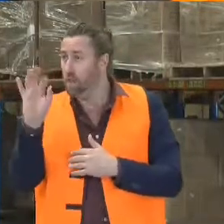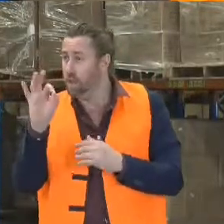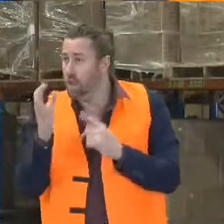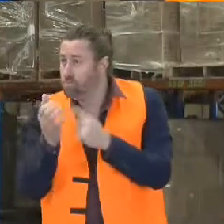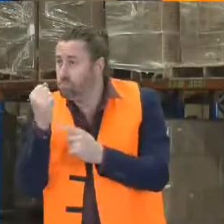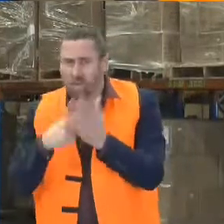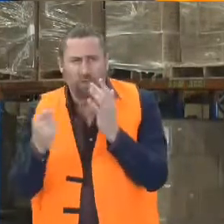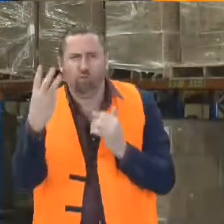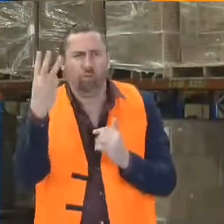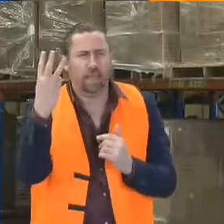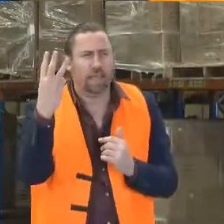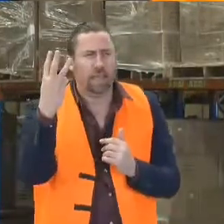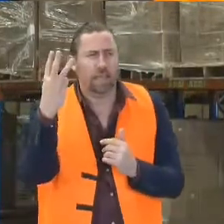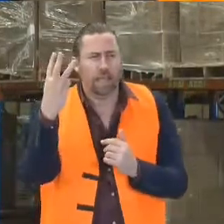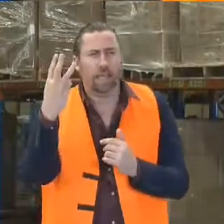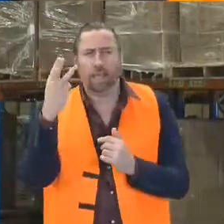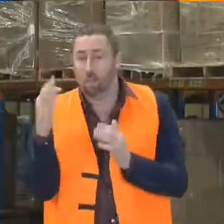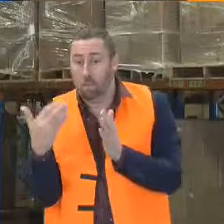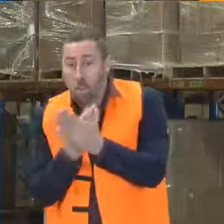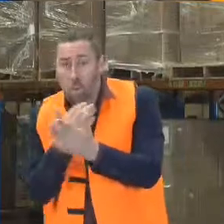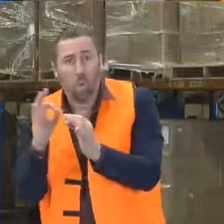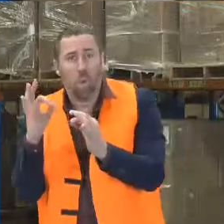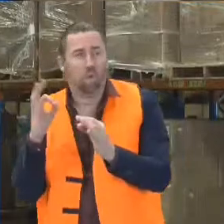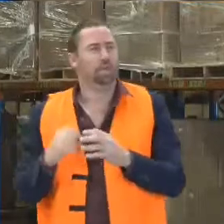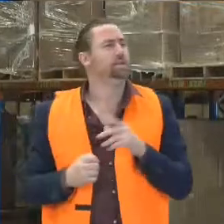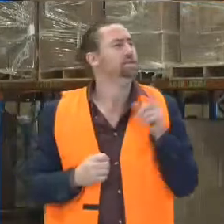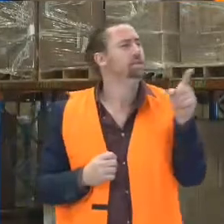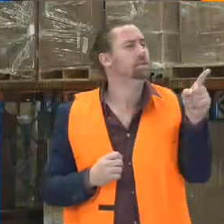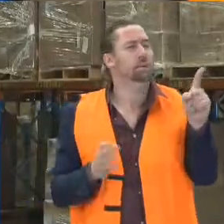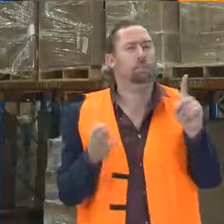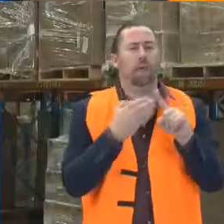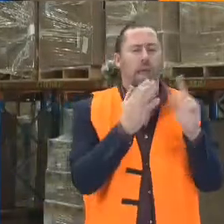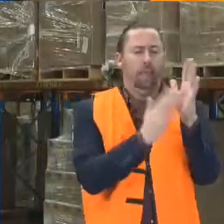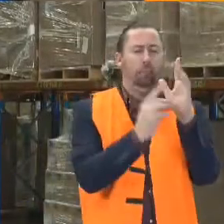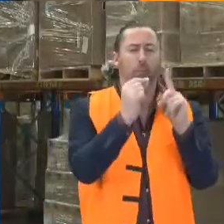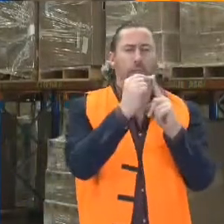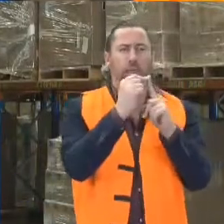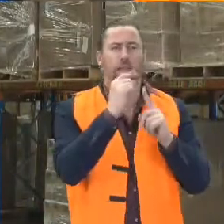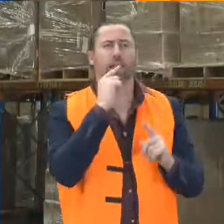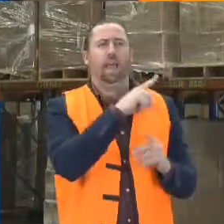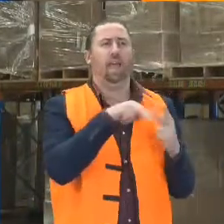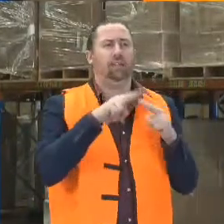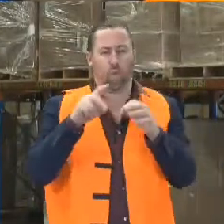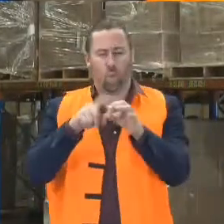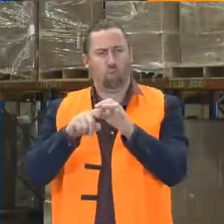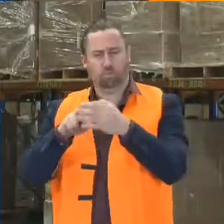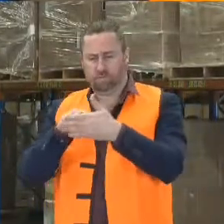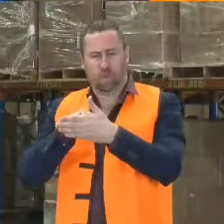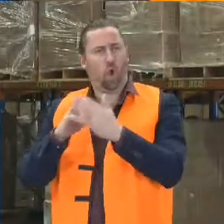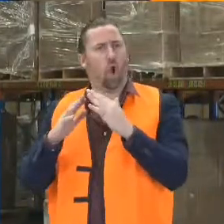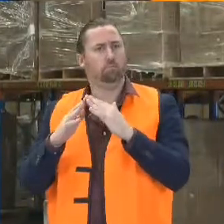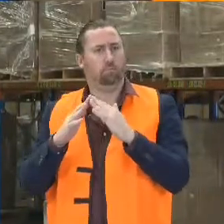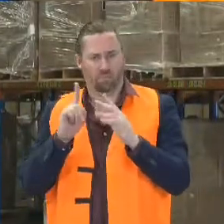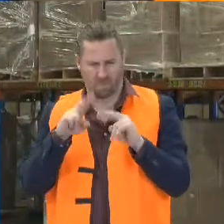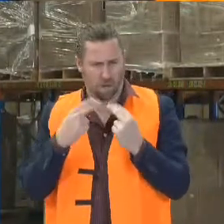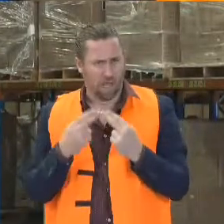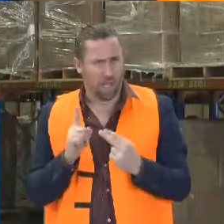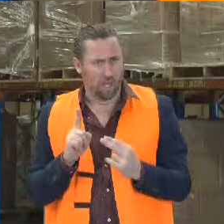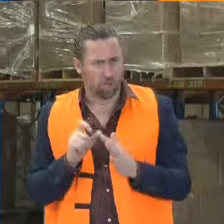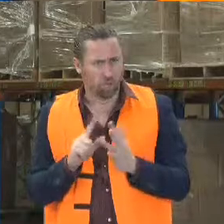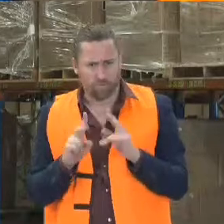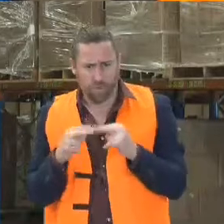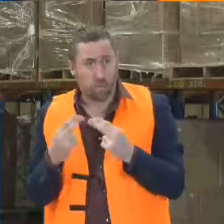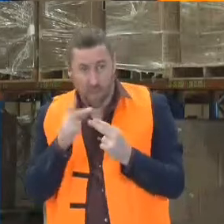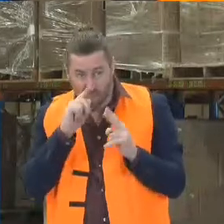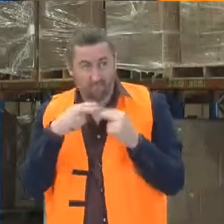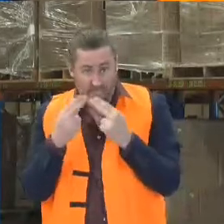No. And sorry, can I just check, with those MPs, if they quarantine in their own home, what happens to their families? Can their families be there with